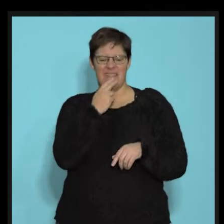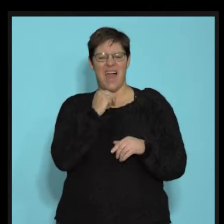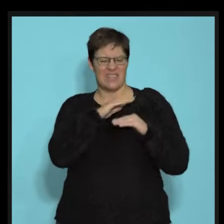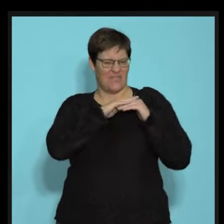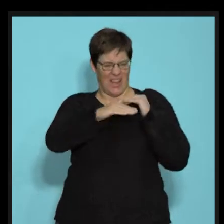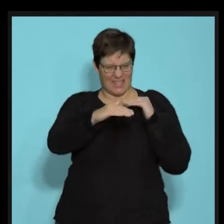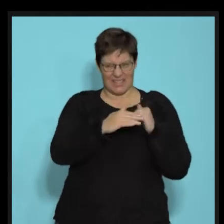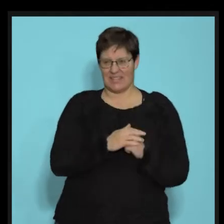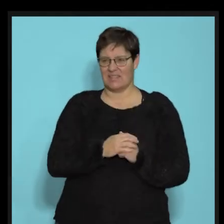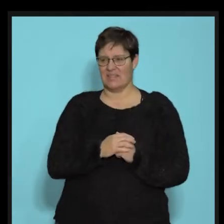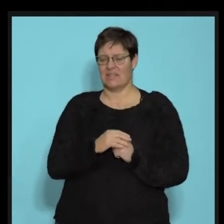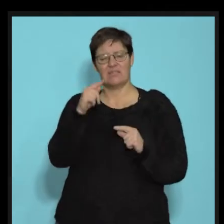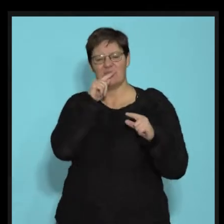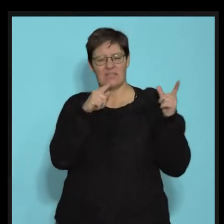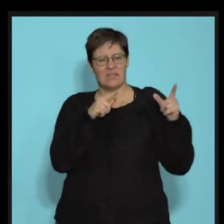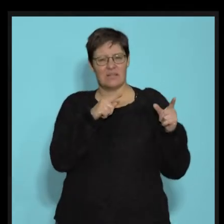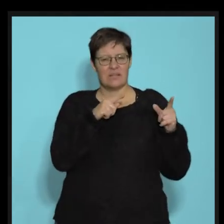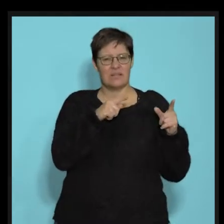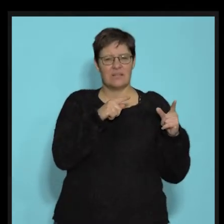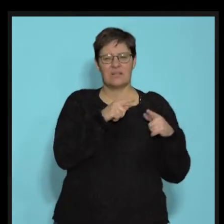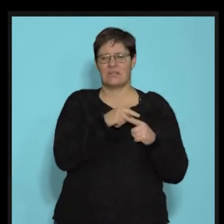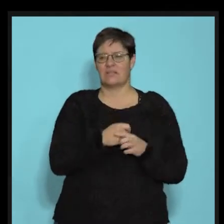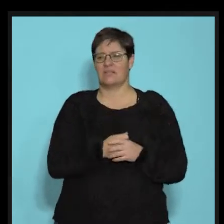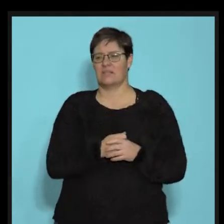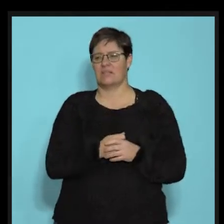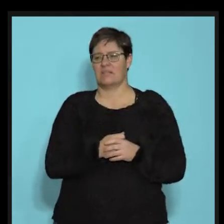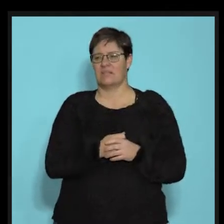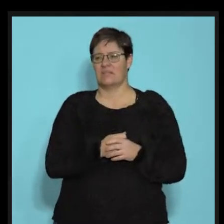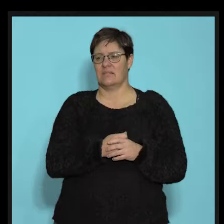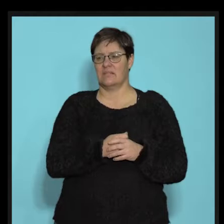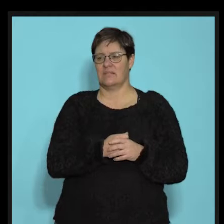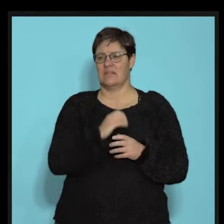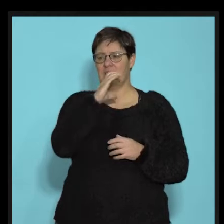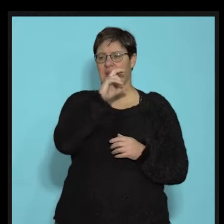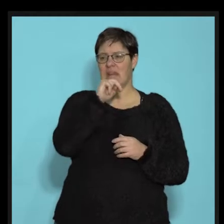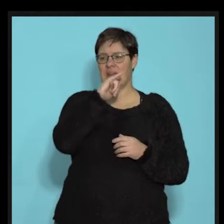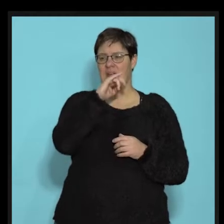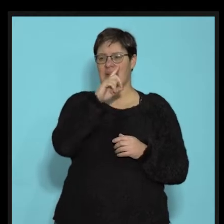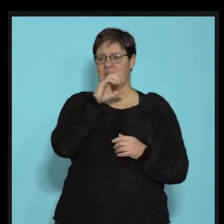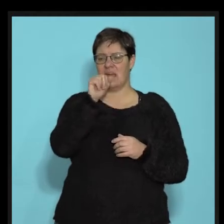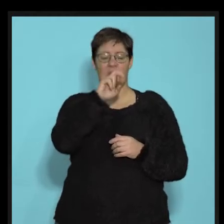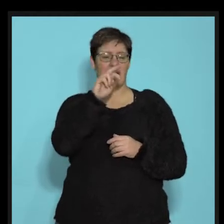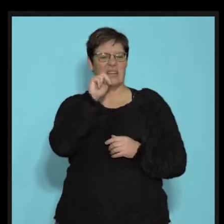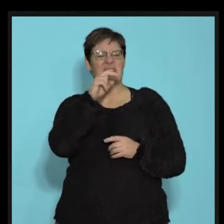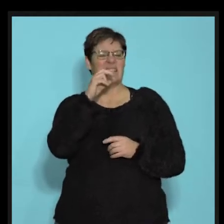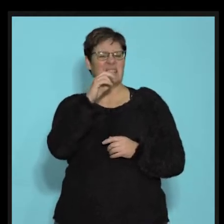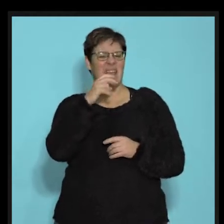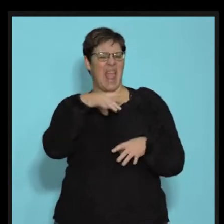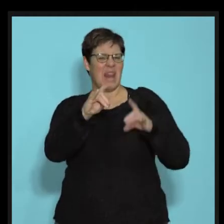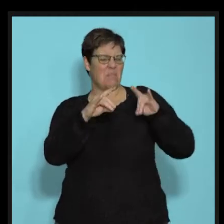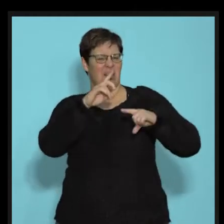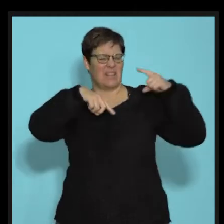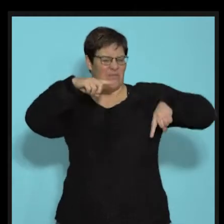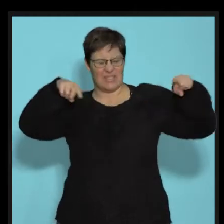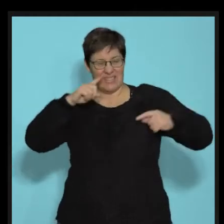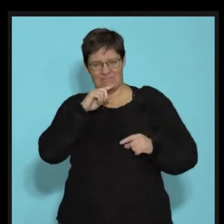flat. Right, these are all my cnidarians. Okay, we did it when we looked at animal diversity. And all of these